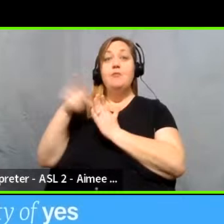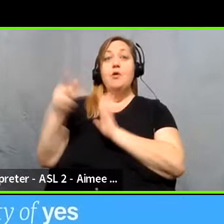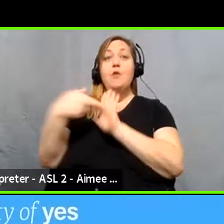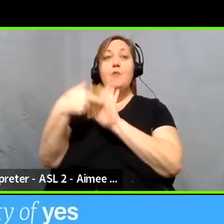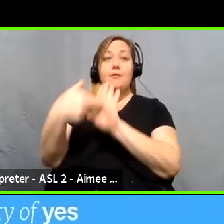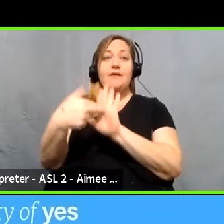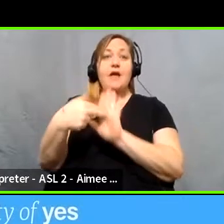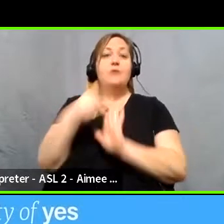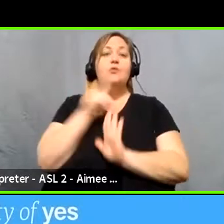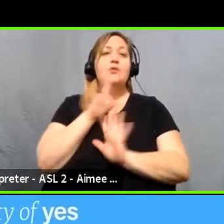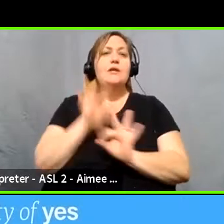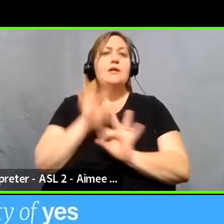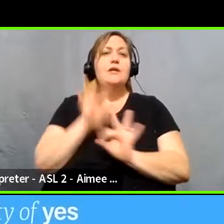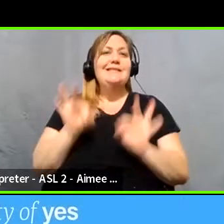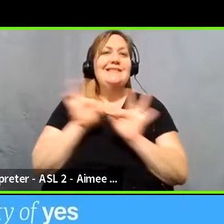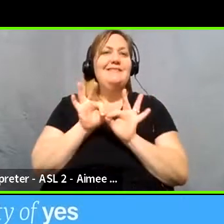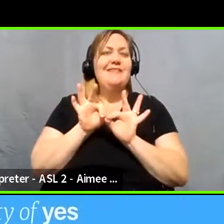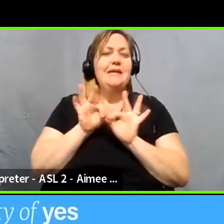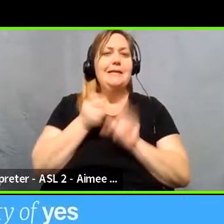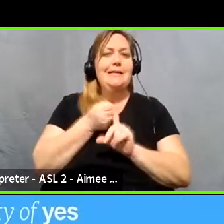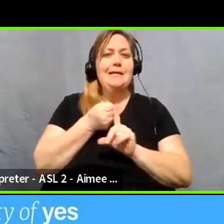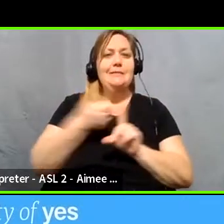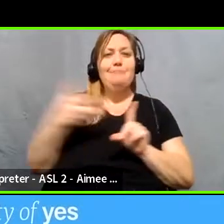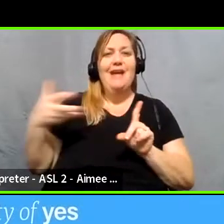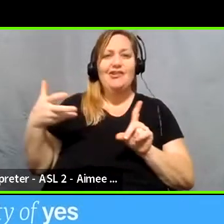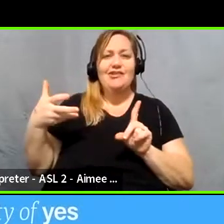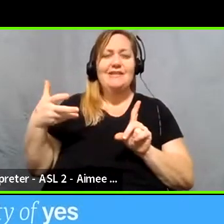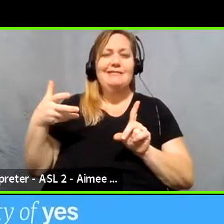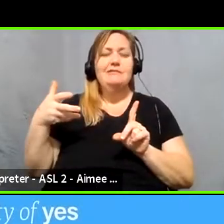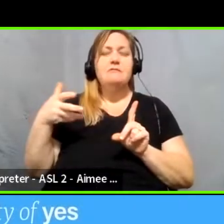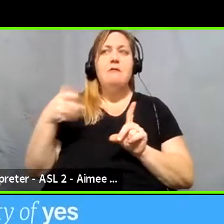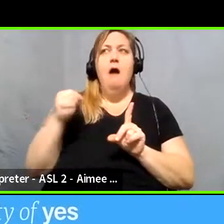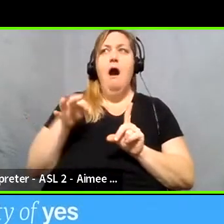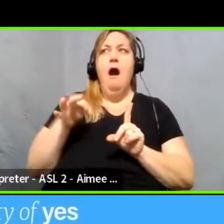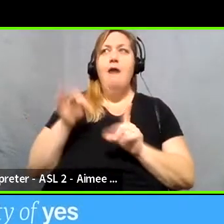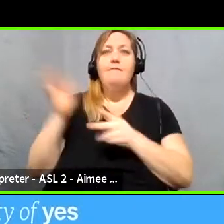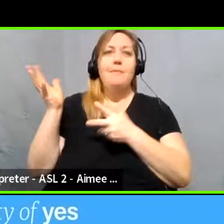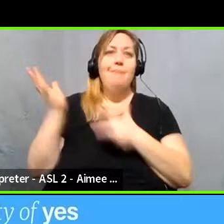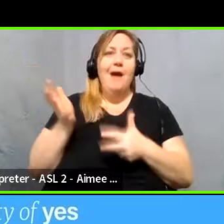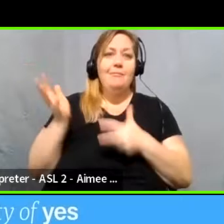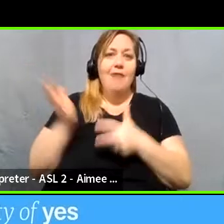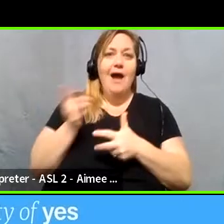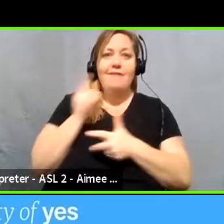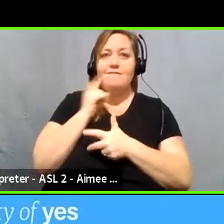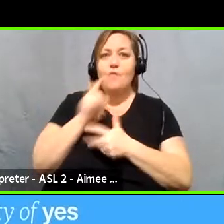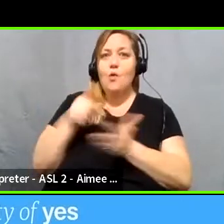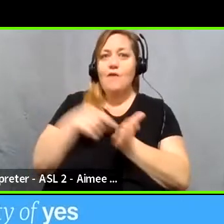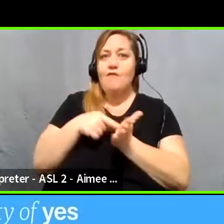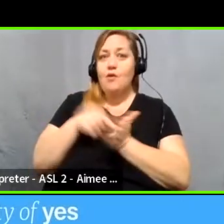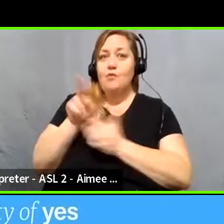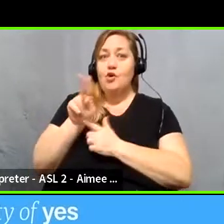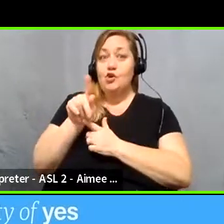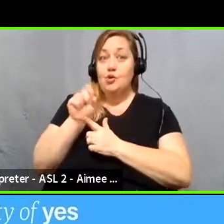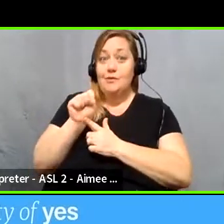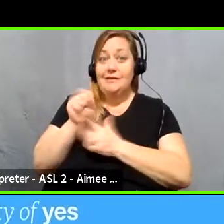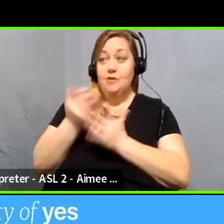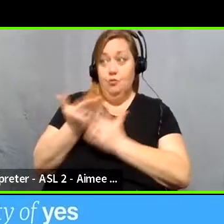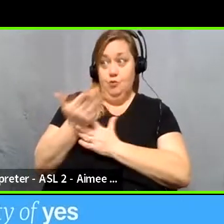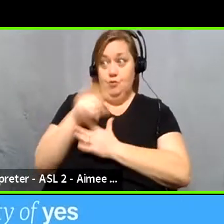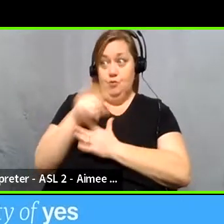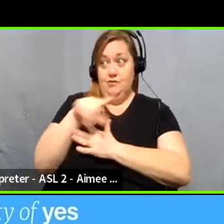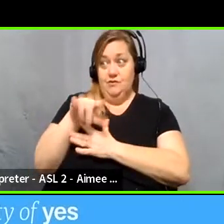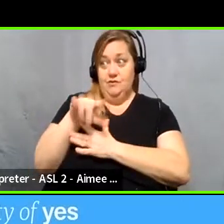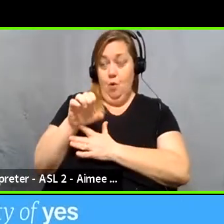a pretty significant expansion of the pipeline for affordable units created through zoning. For